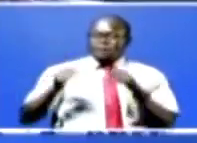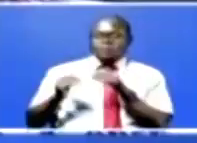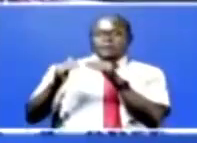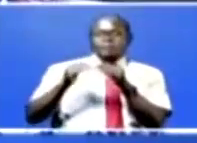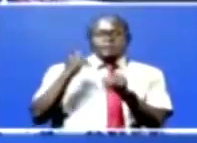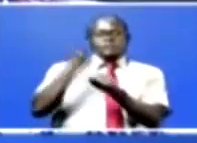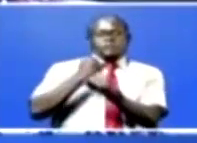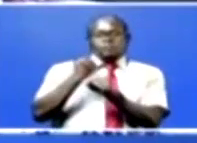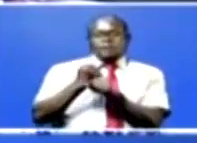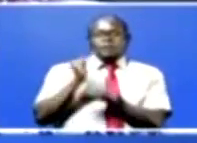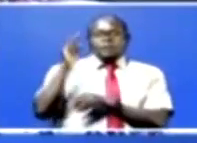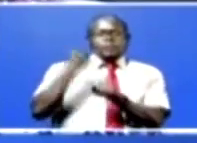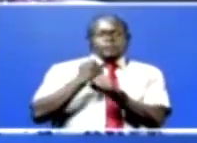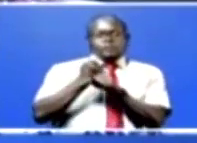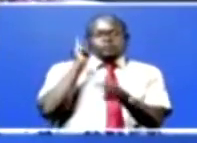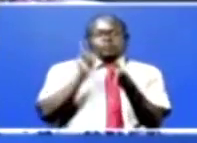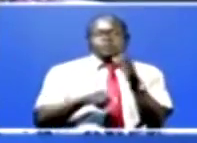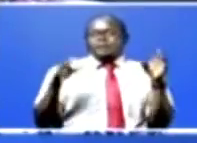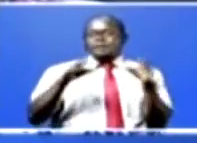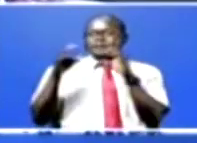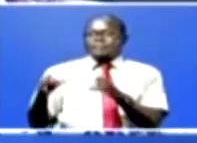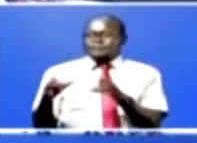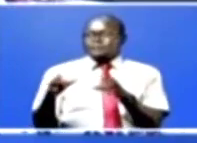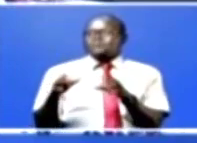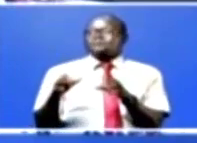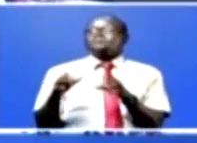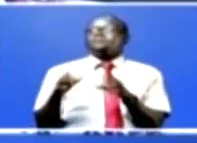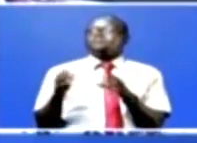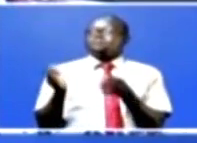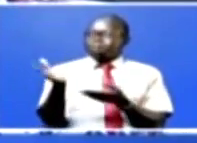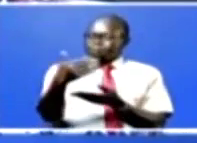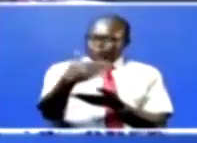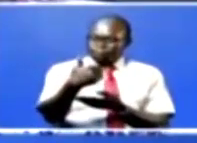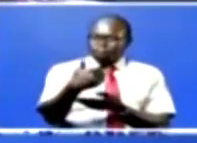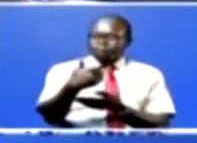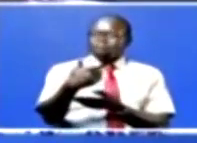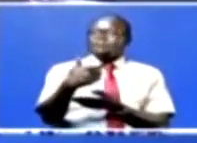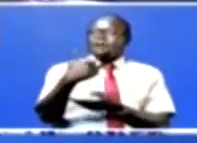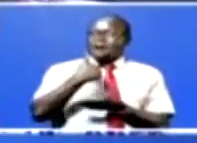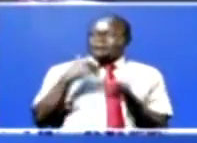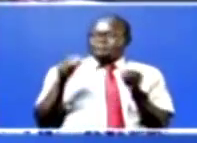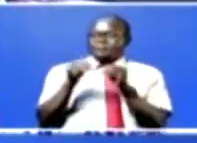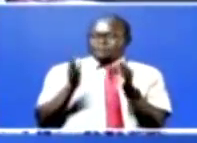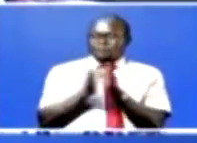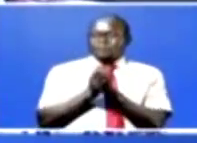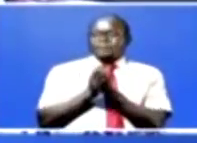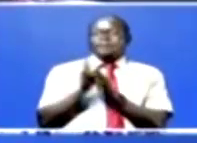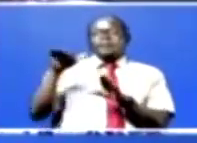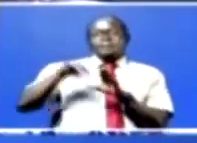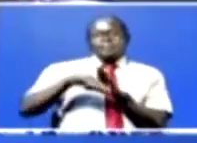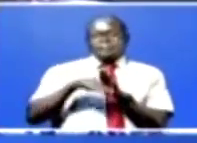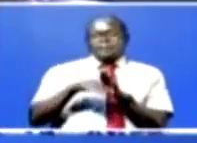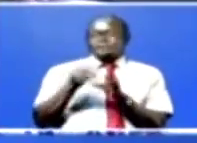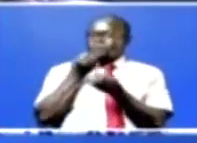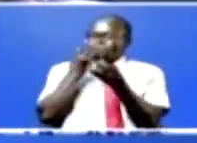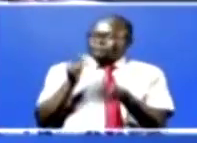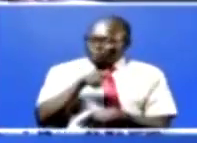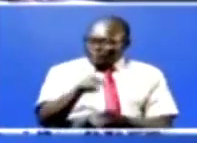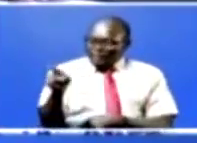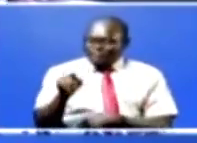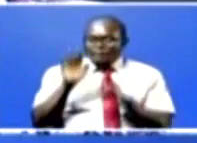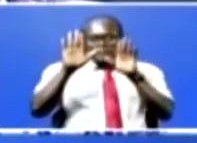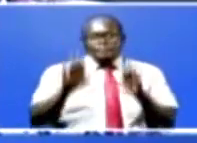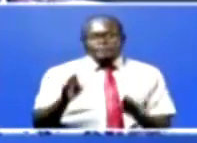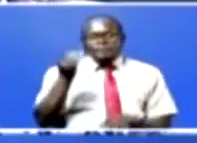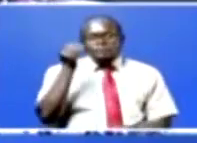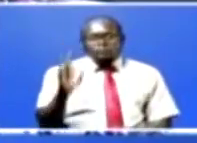works. What we will do as a party is just to again mobilize and have a meeting with our members and remind them of the